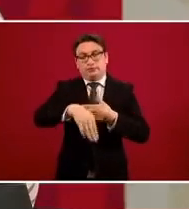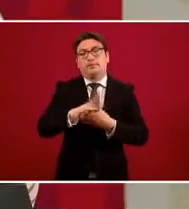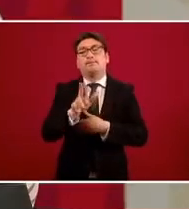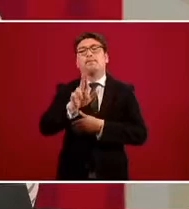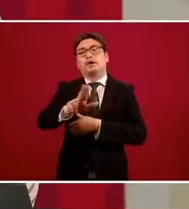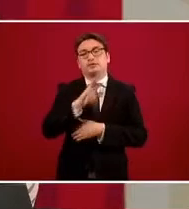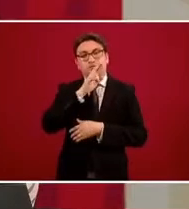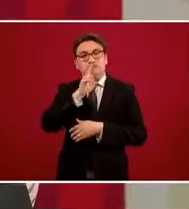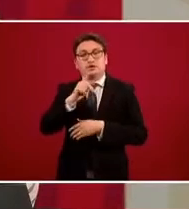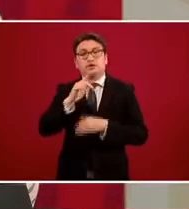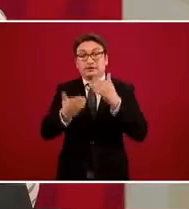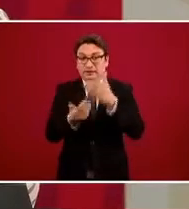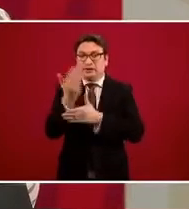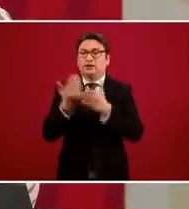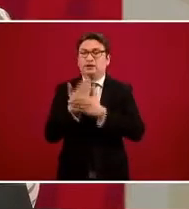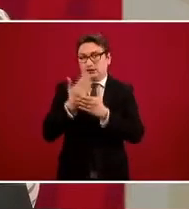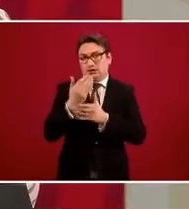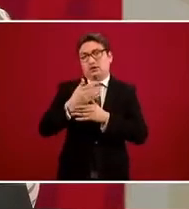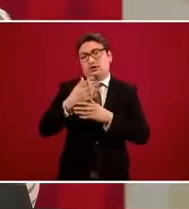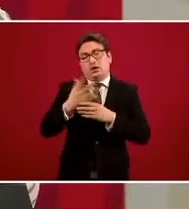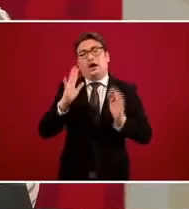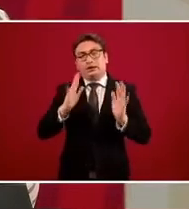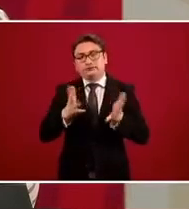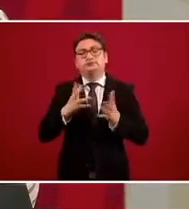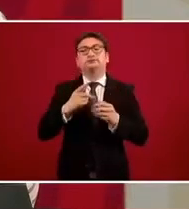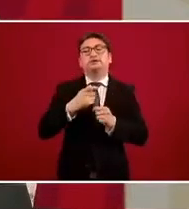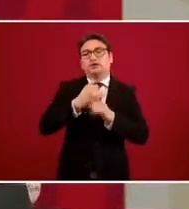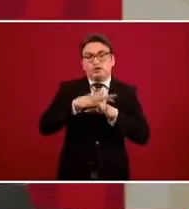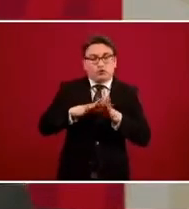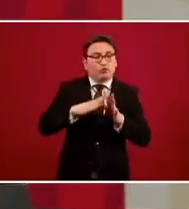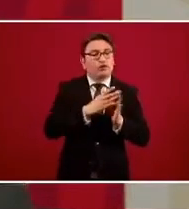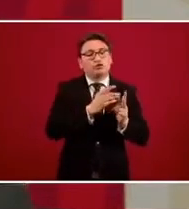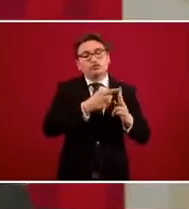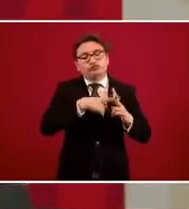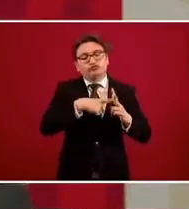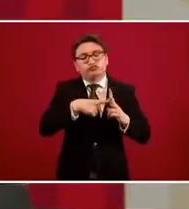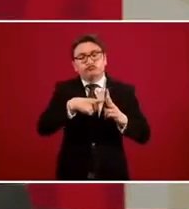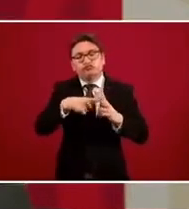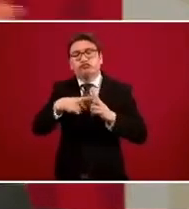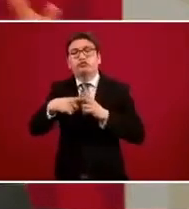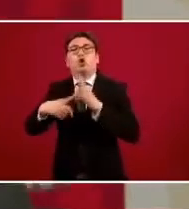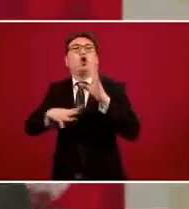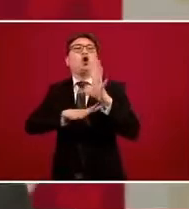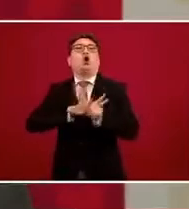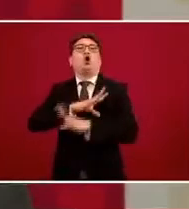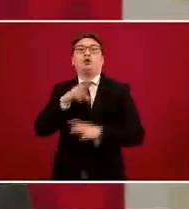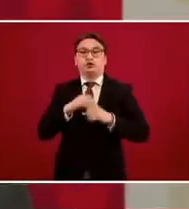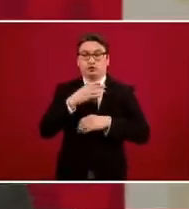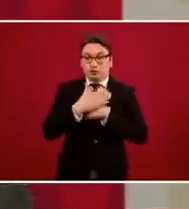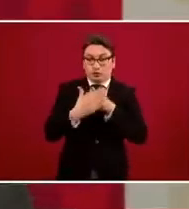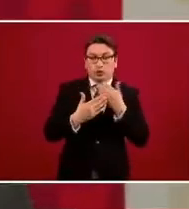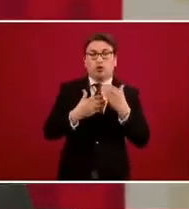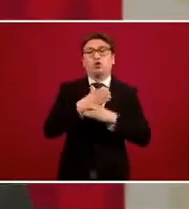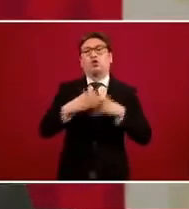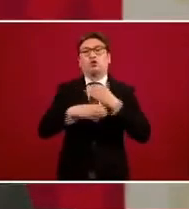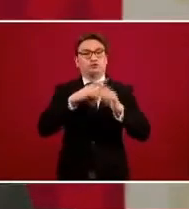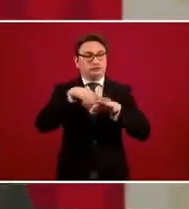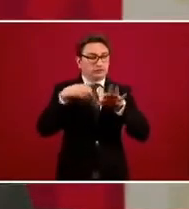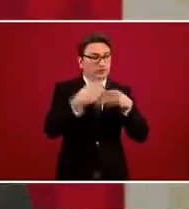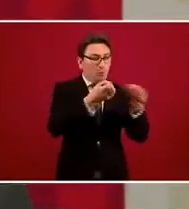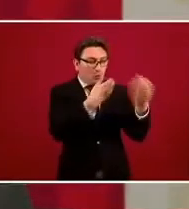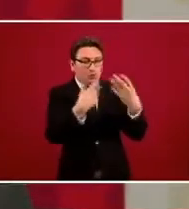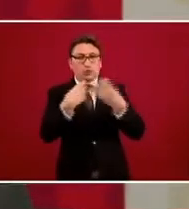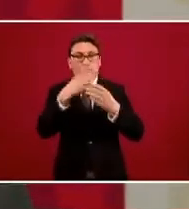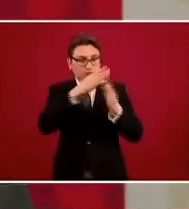being presented periodically. Let's wait for Tuesday, because in Tuesday we will have more data